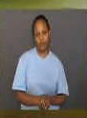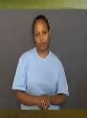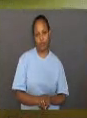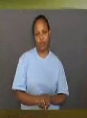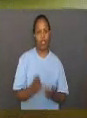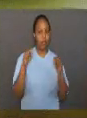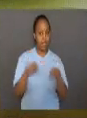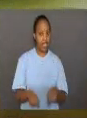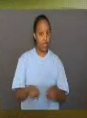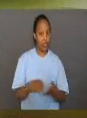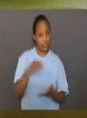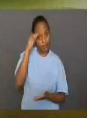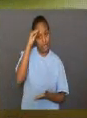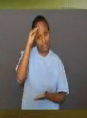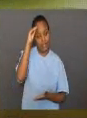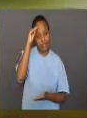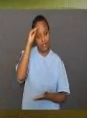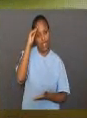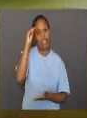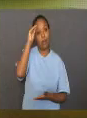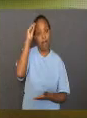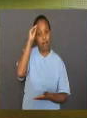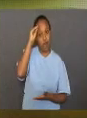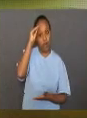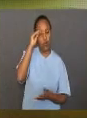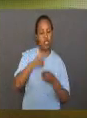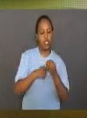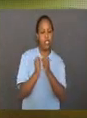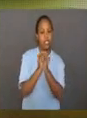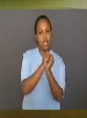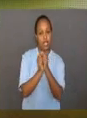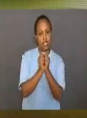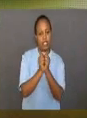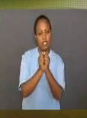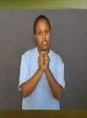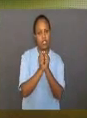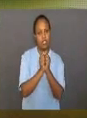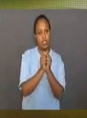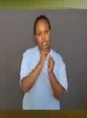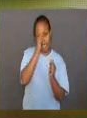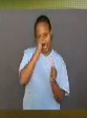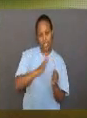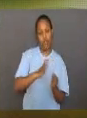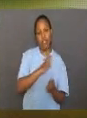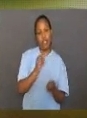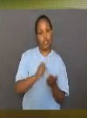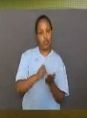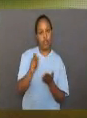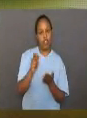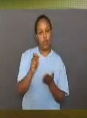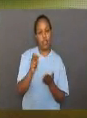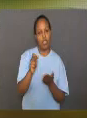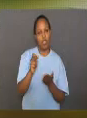In today's lesson, we learned about the struggle for the respect of human and